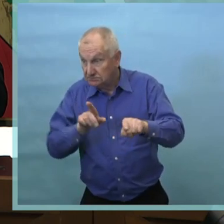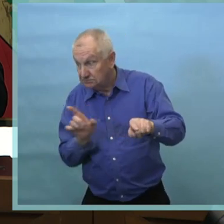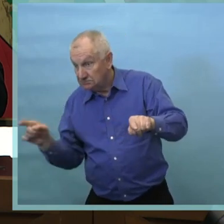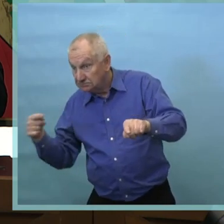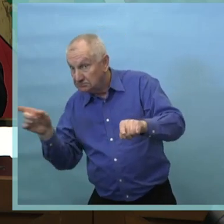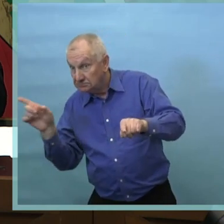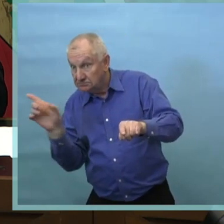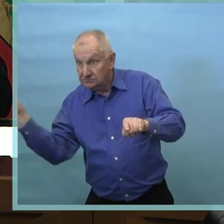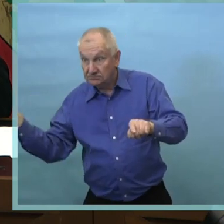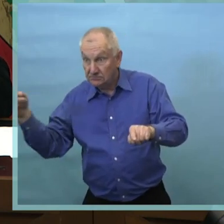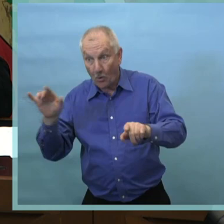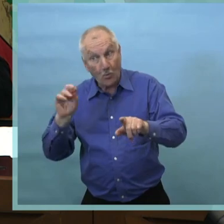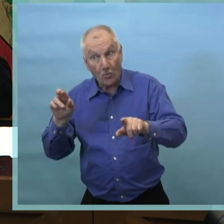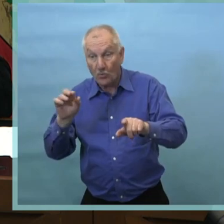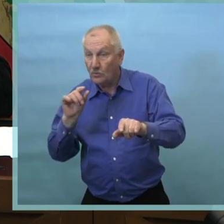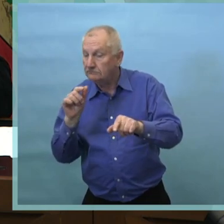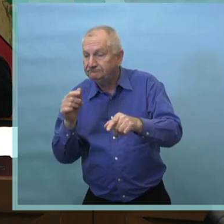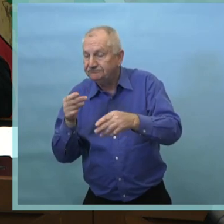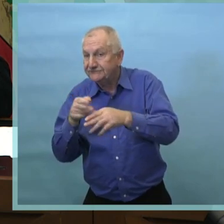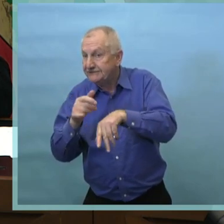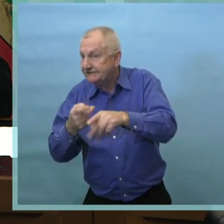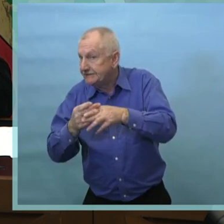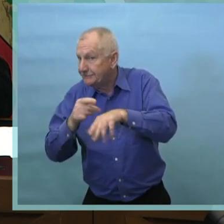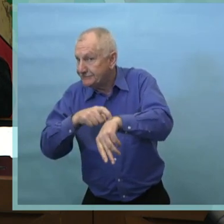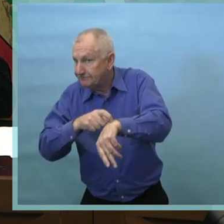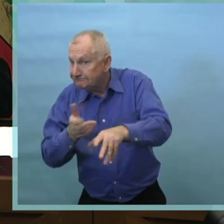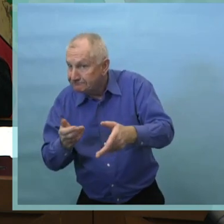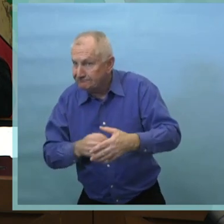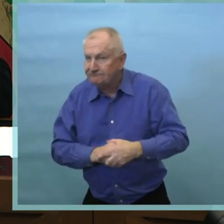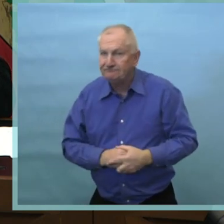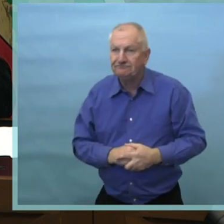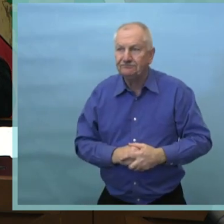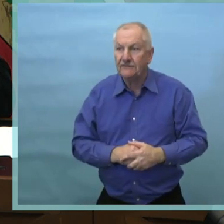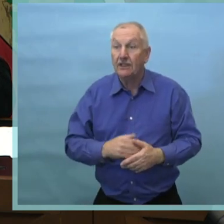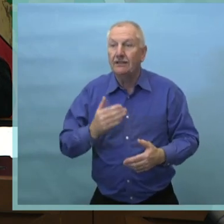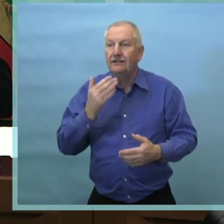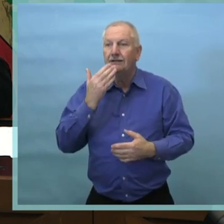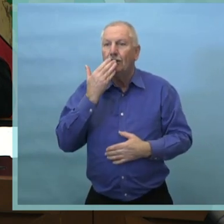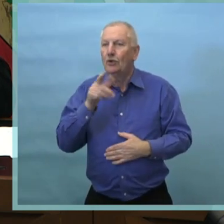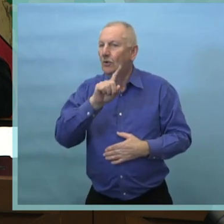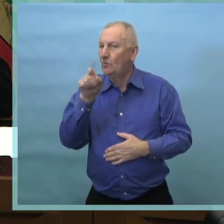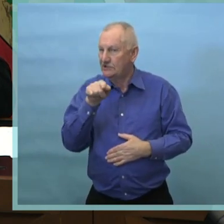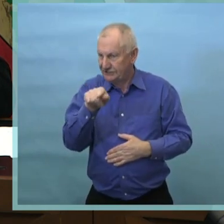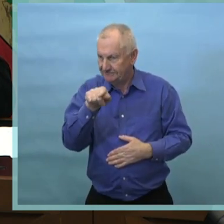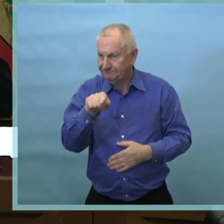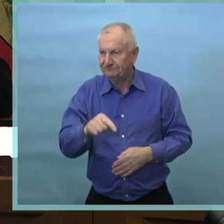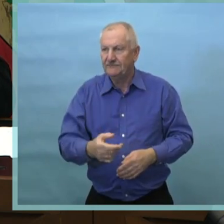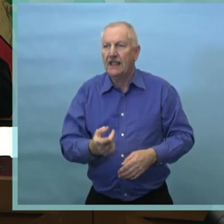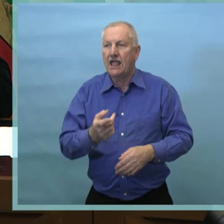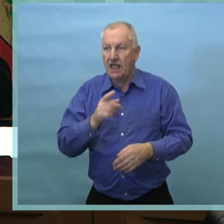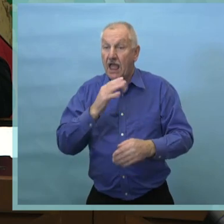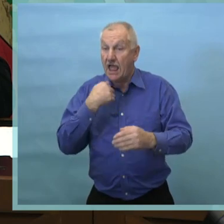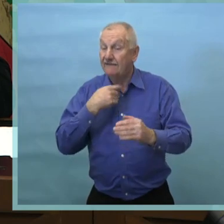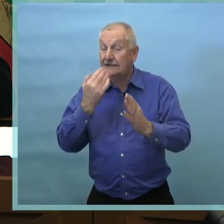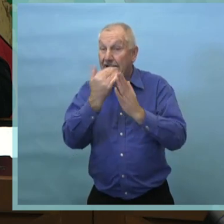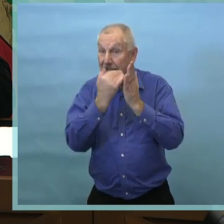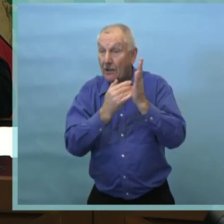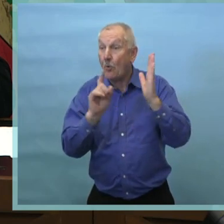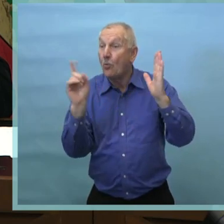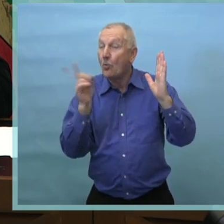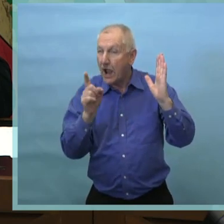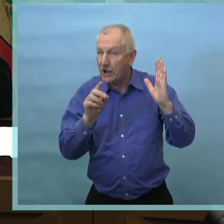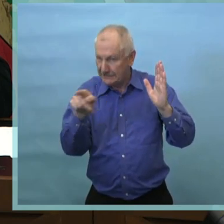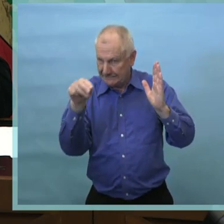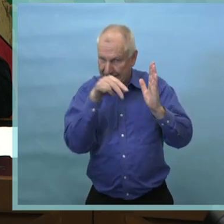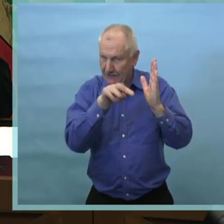staying in place? Right. Thank you very much for that question. We provided a list for you, and it's available online, which of the